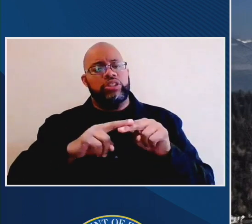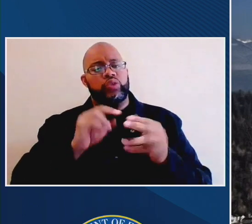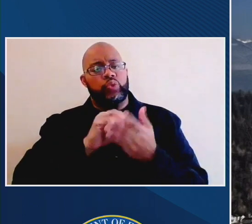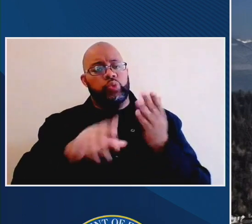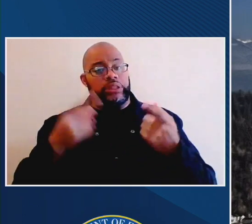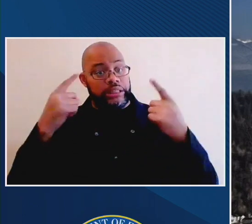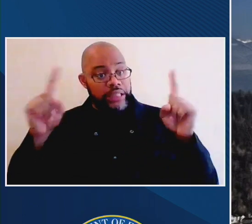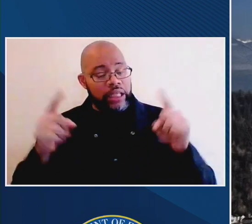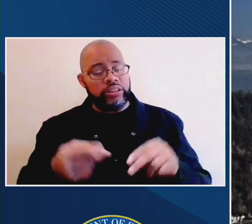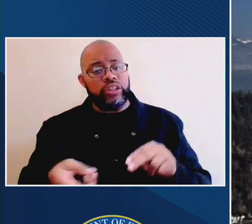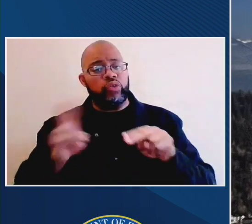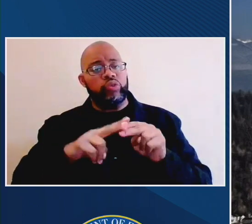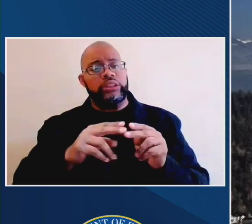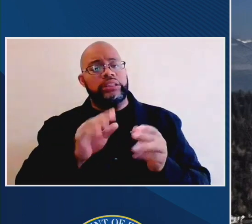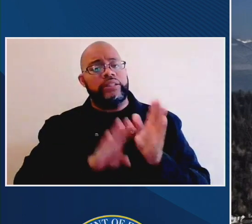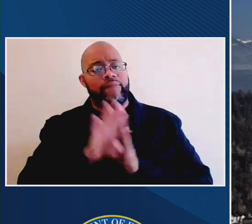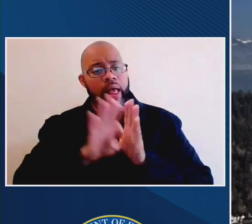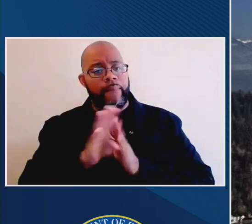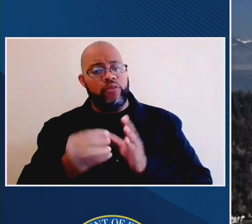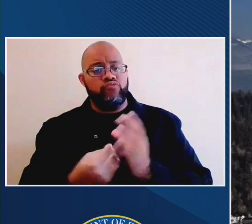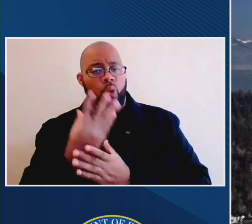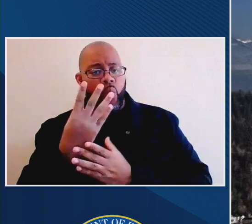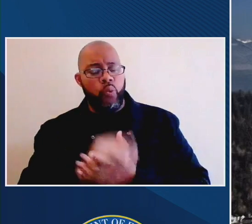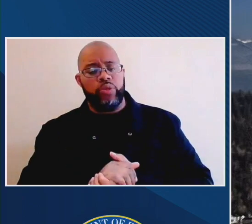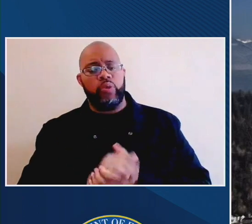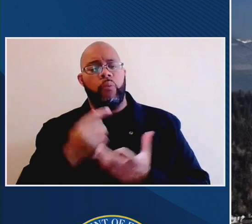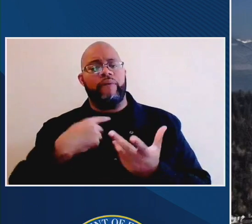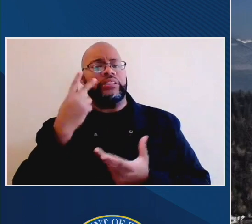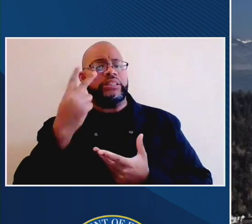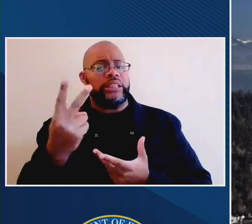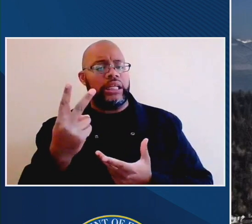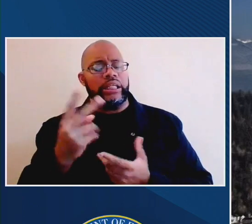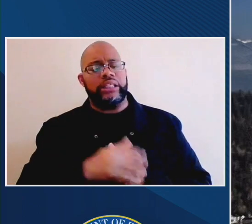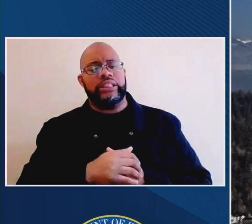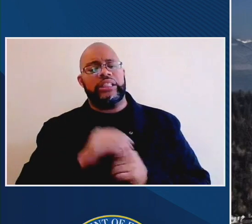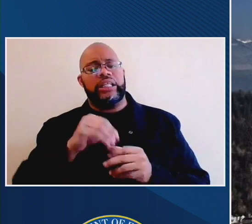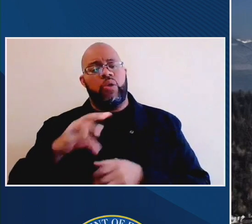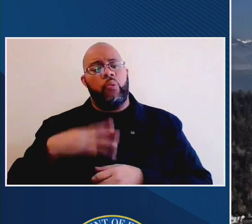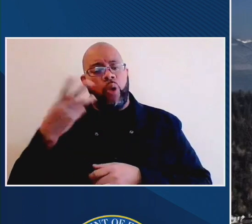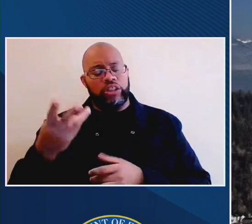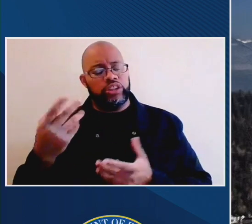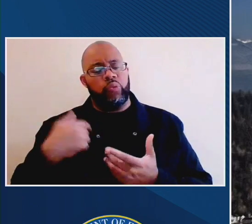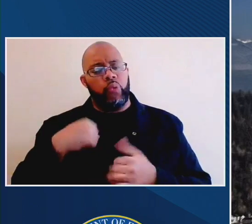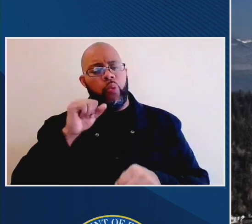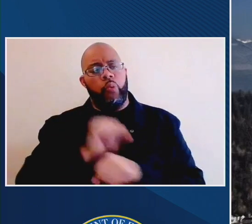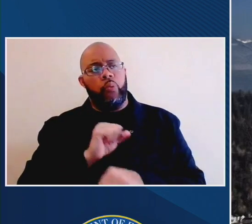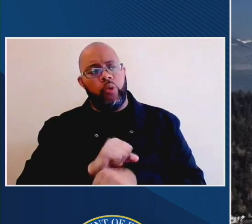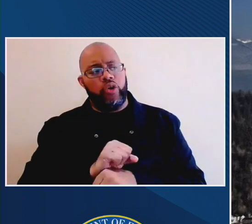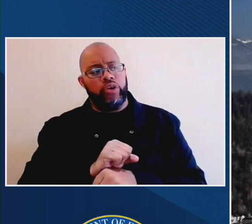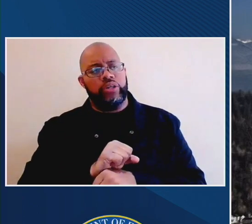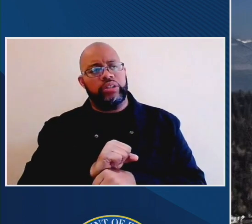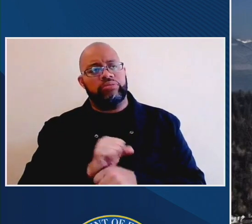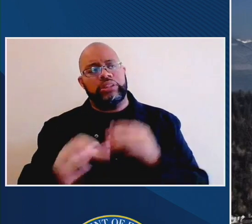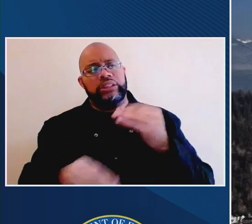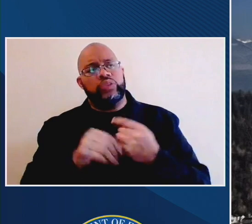something I have long noticed and can speak in a moment to some research or evaluation work done on this, is